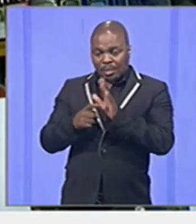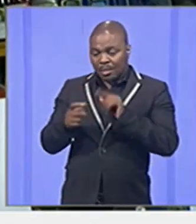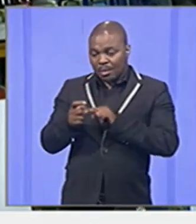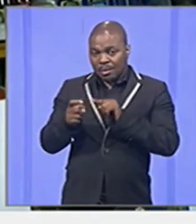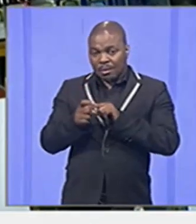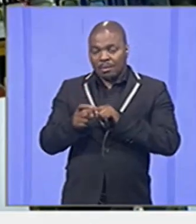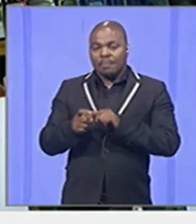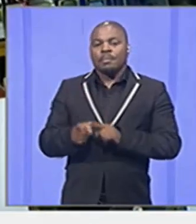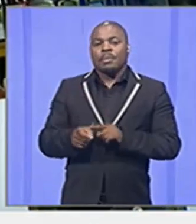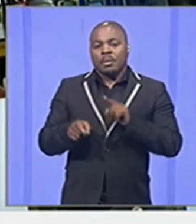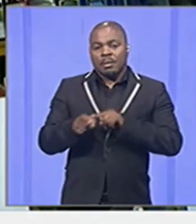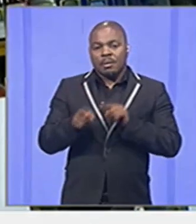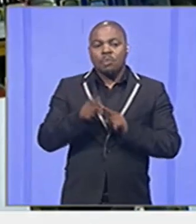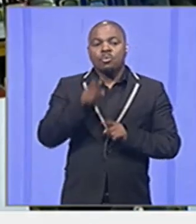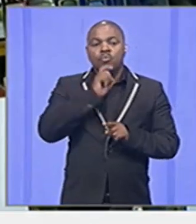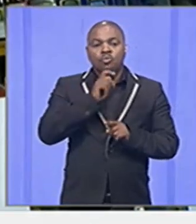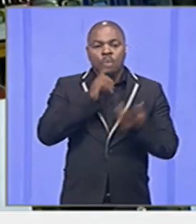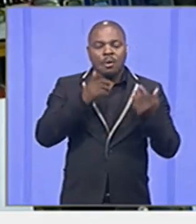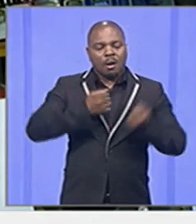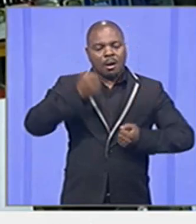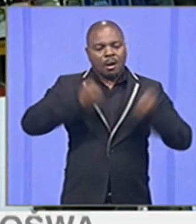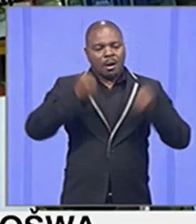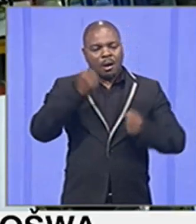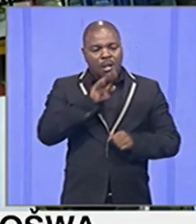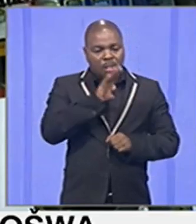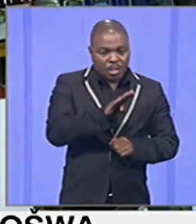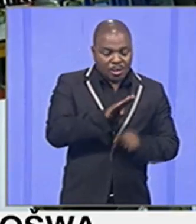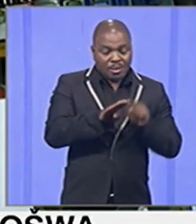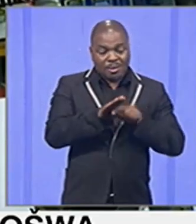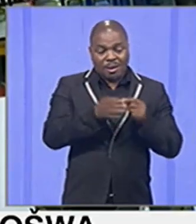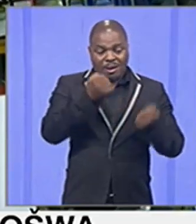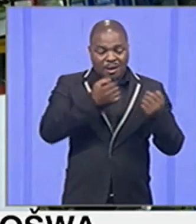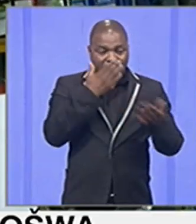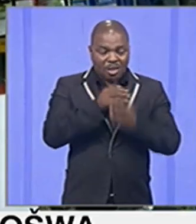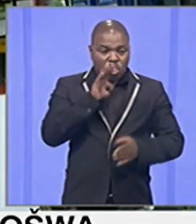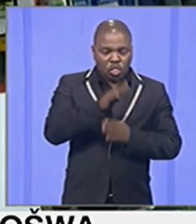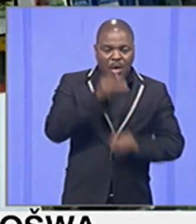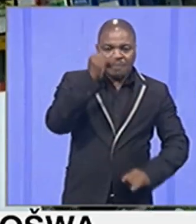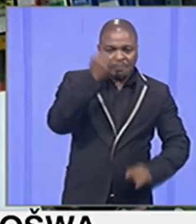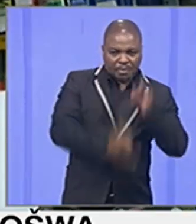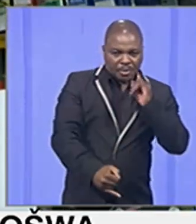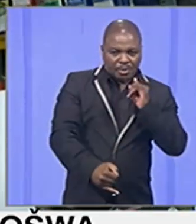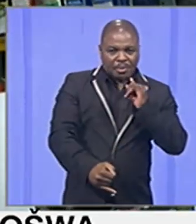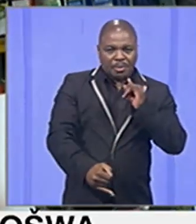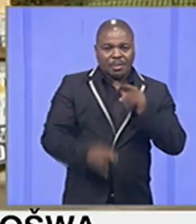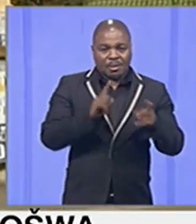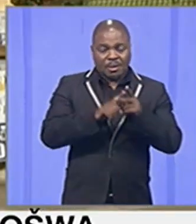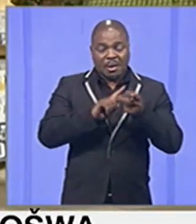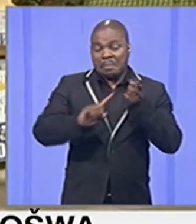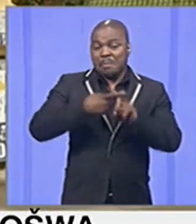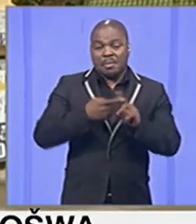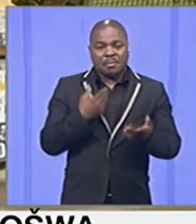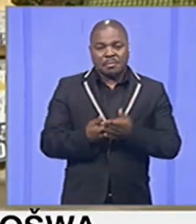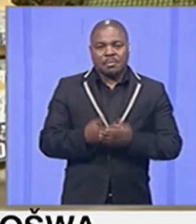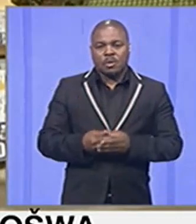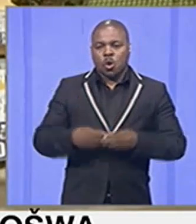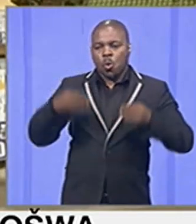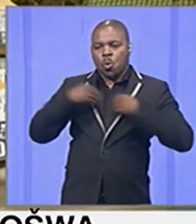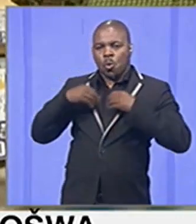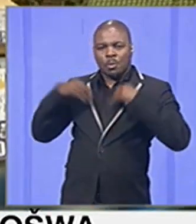bereka ka mariki ya koloi go ka iragala gore koloi e palwe ke go brake se se ka tloga sa tlhagisetsa batho kotsi. Empa monga